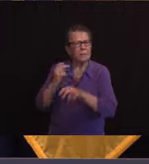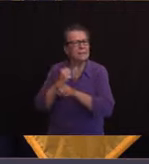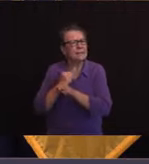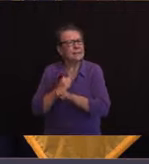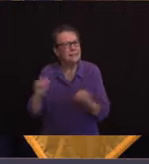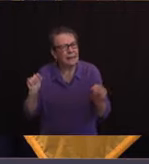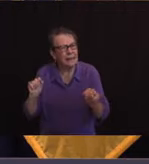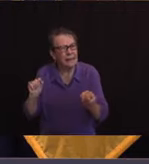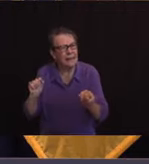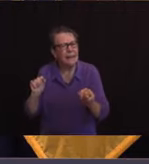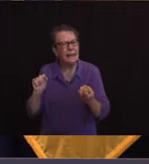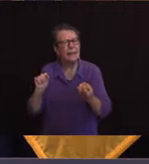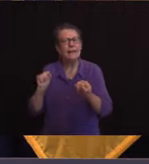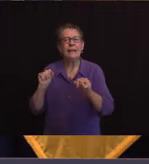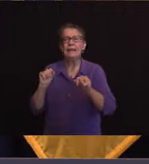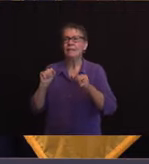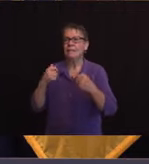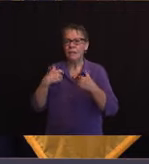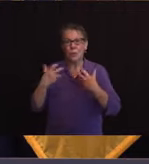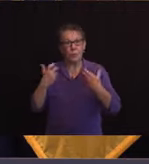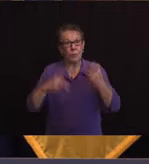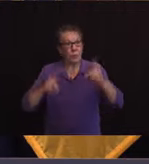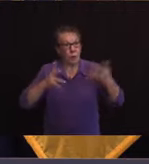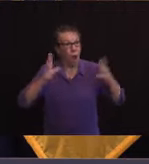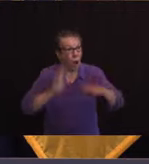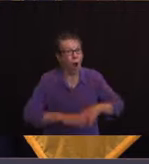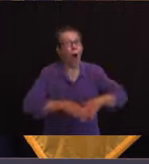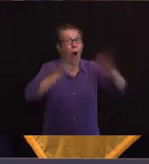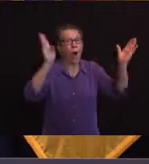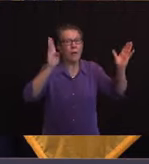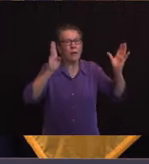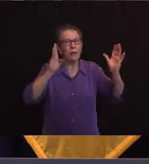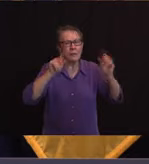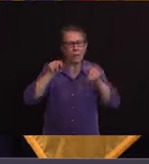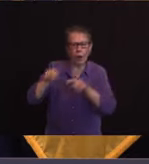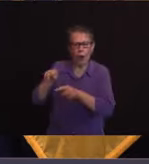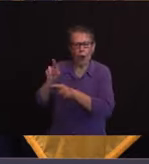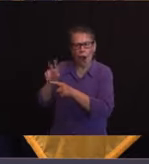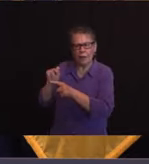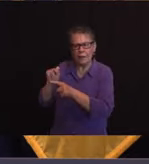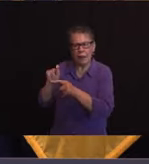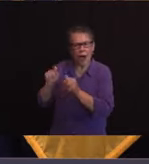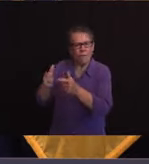collectively say we would, and we are trying to save every single life we can as we do that.